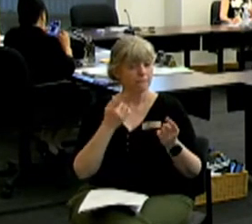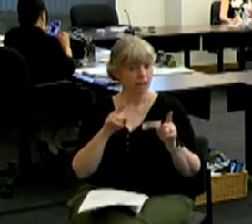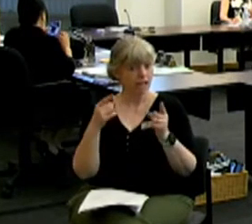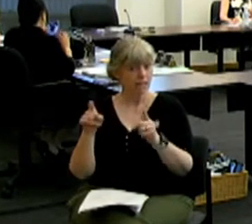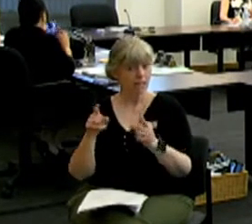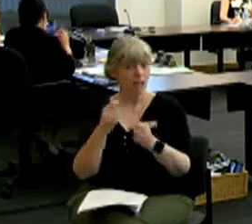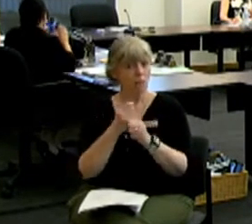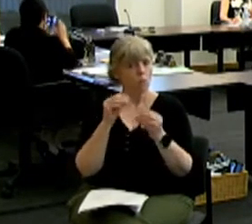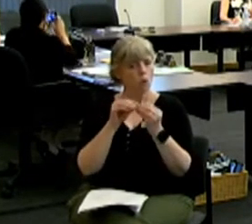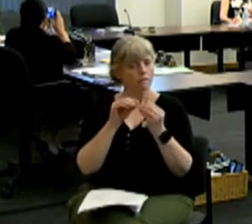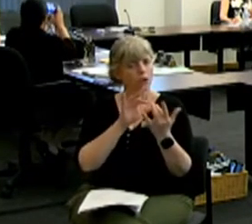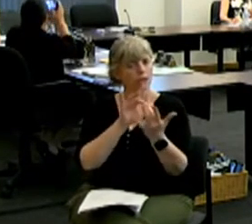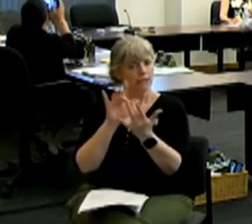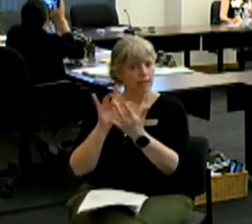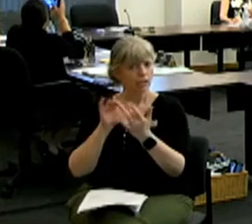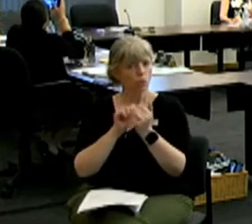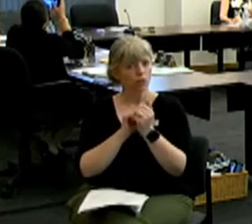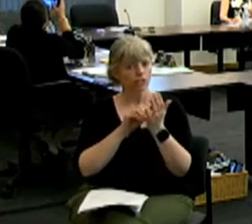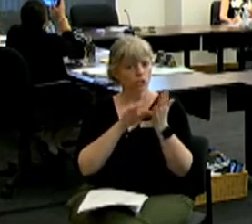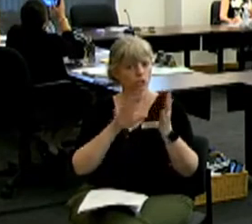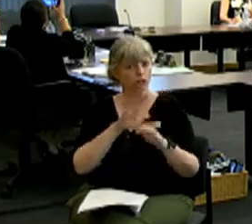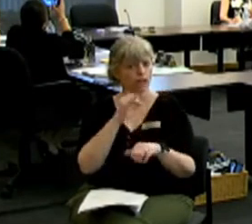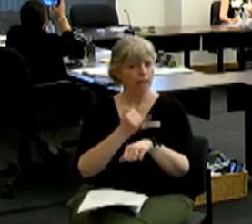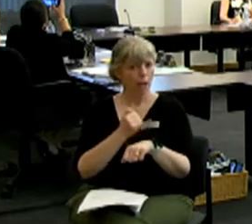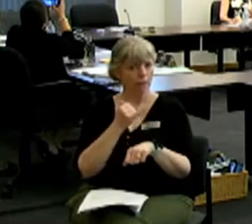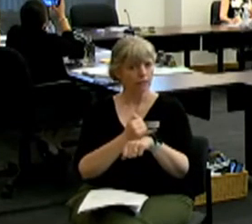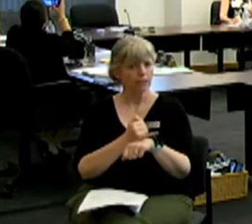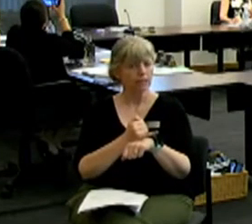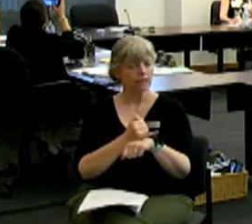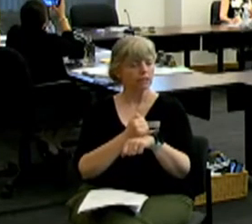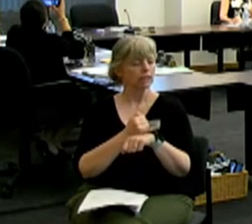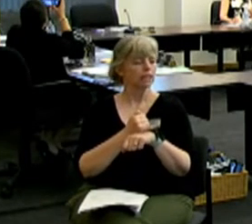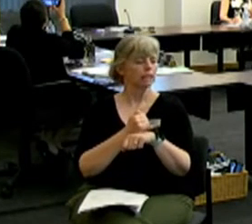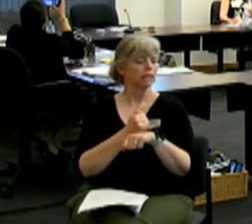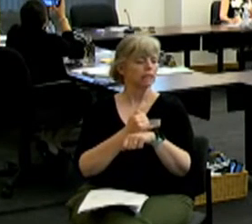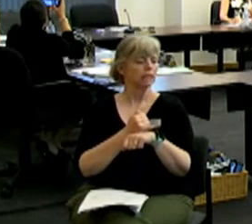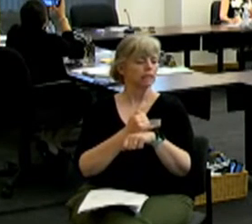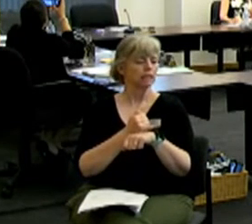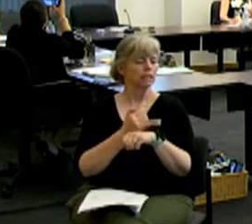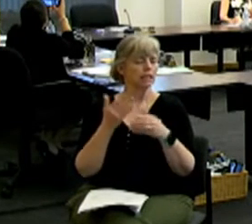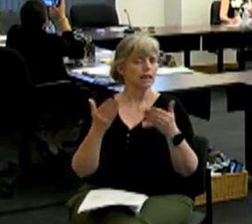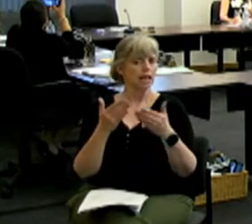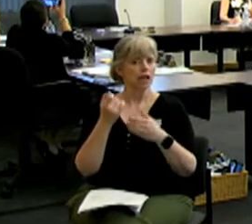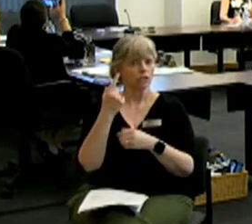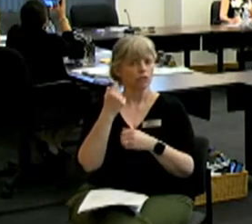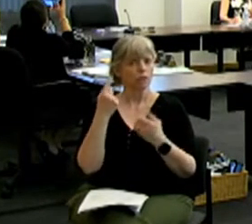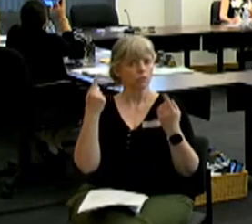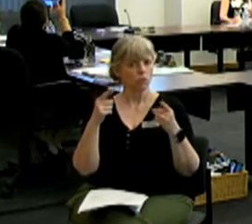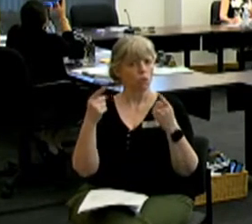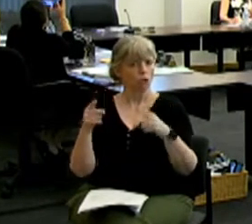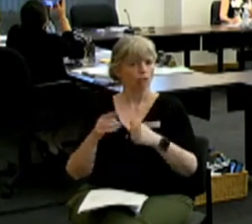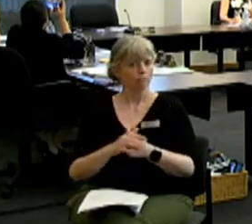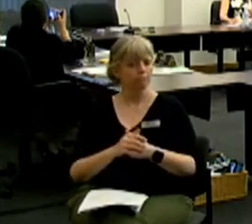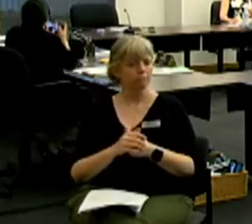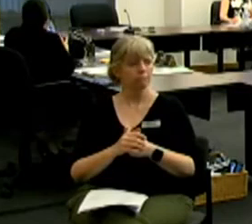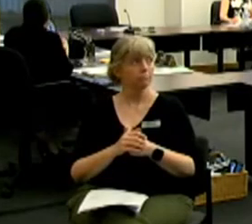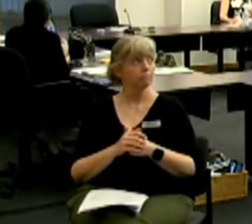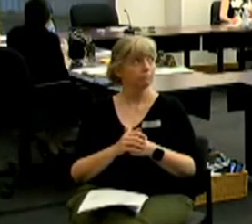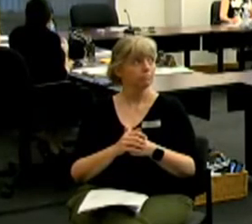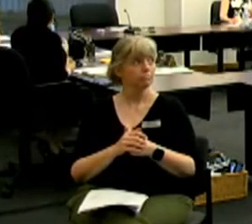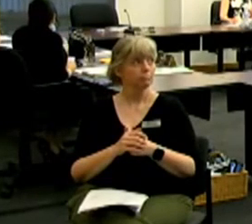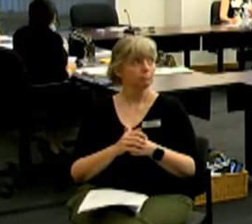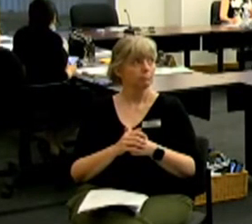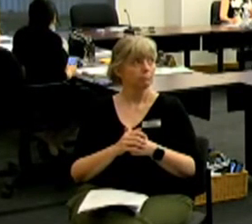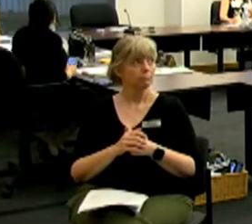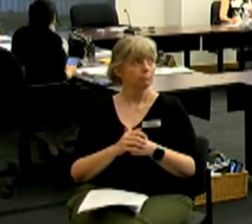personal connection with the students on campus and to, well, get around campus, understand what's going on.